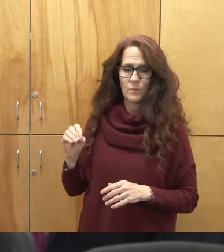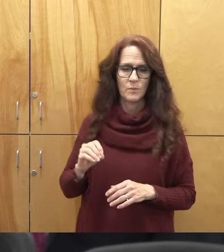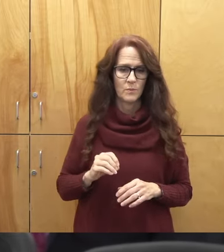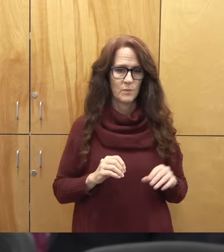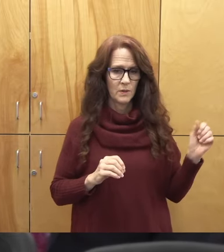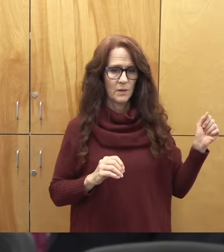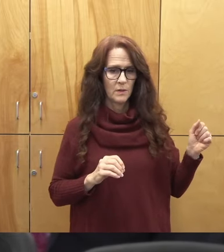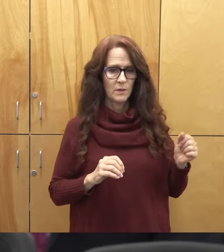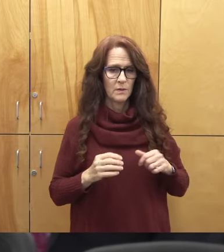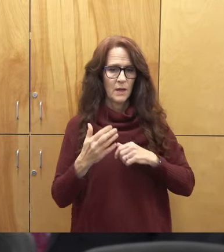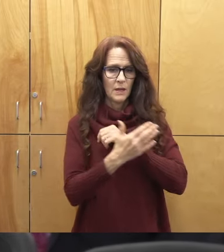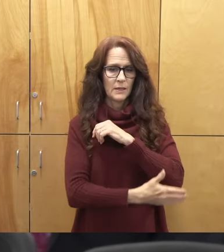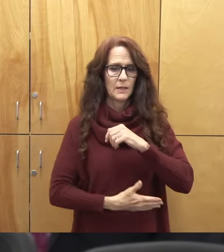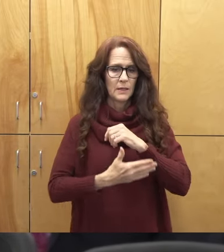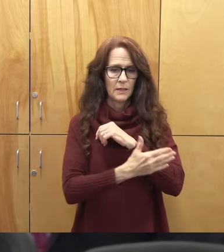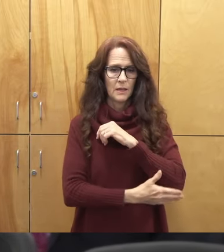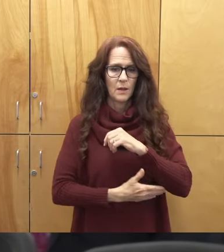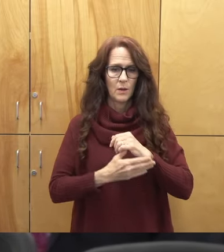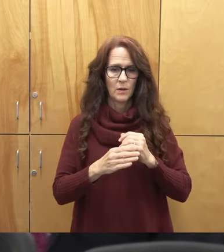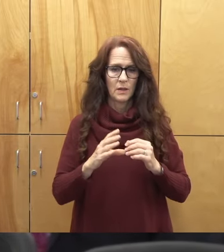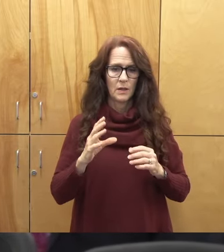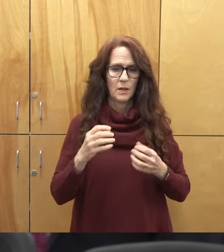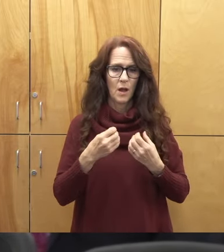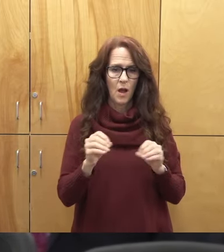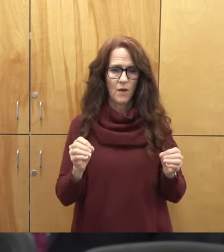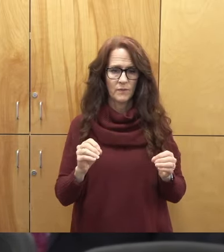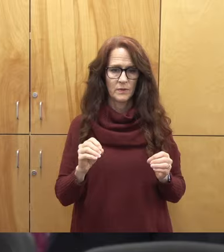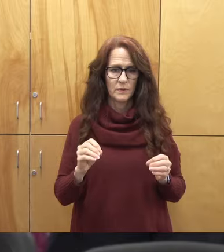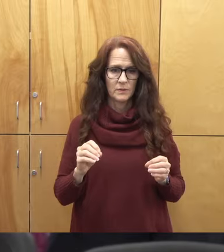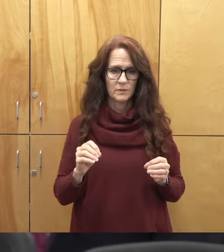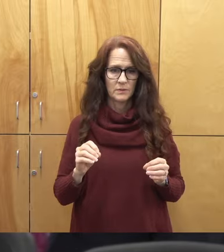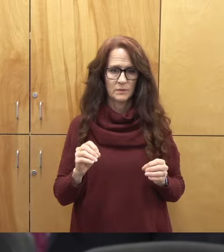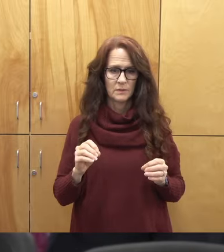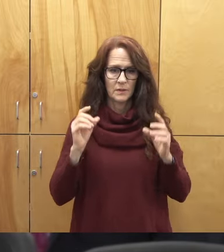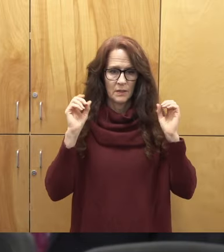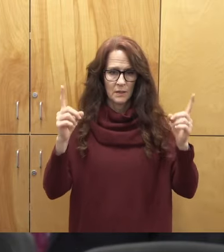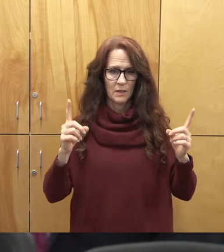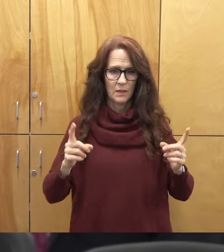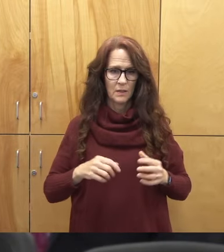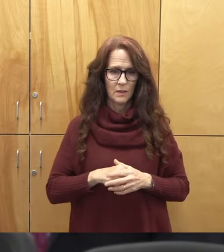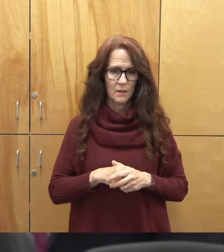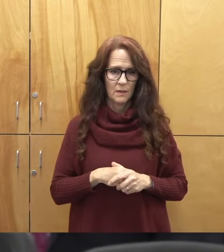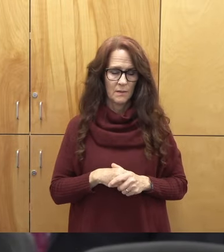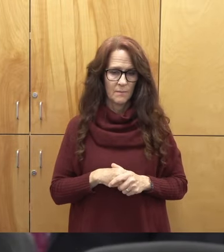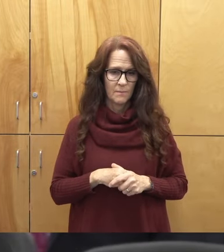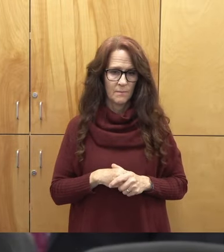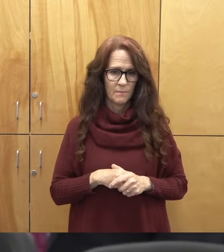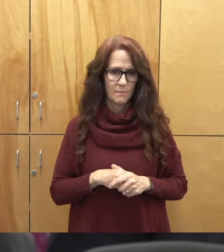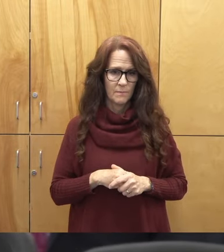our County Office of Education. Okay. LACO stands for LA County Office of Education. I'm sorry?